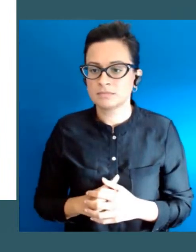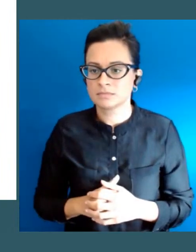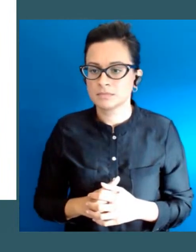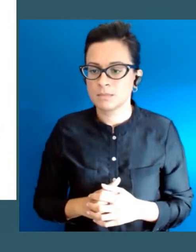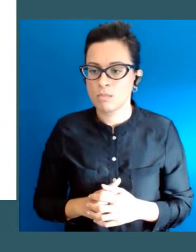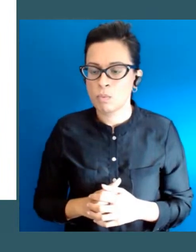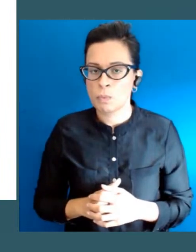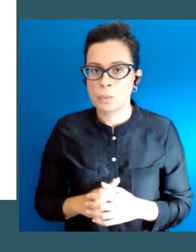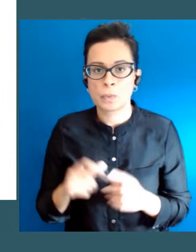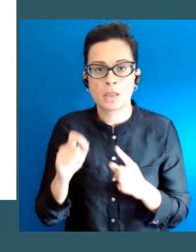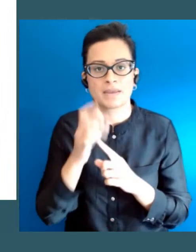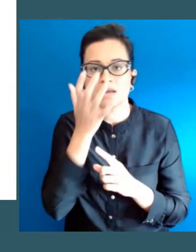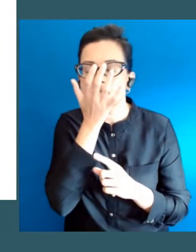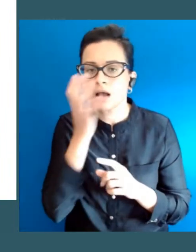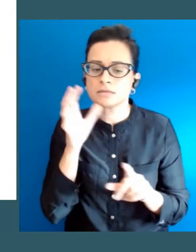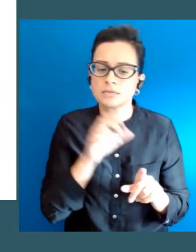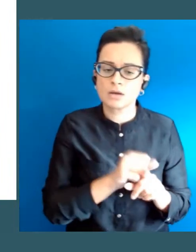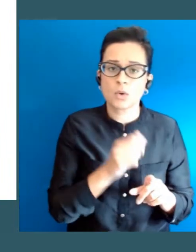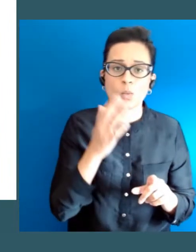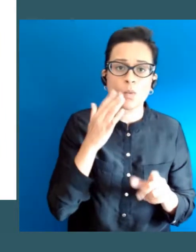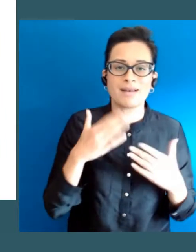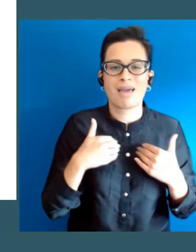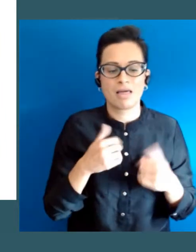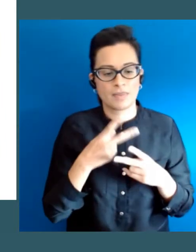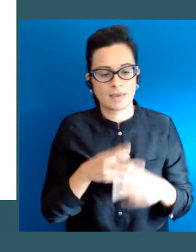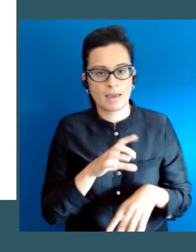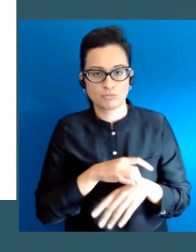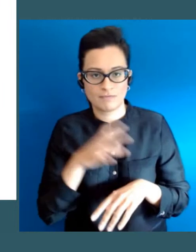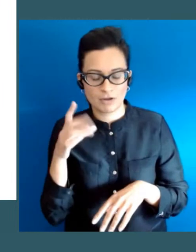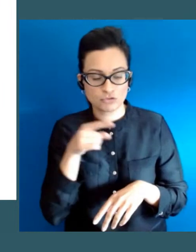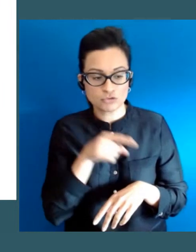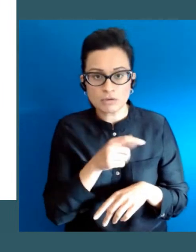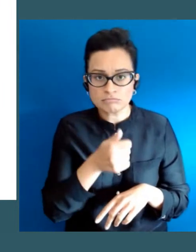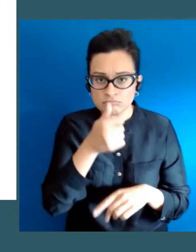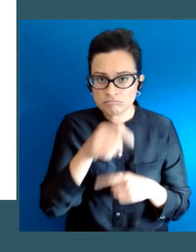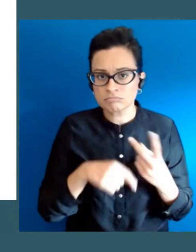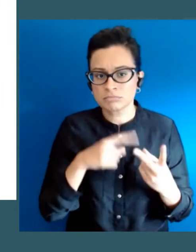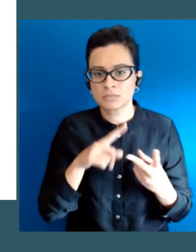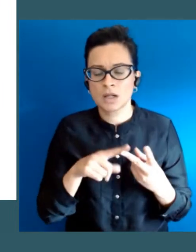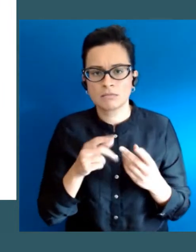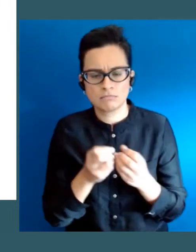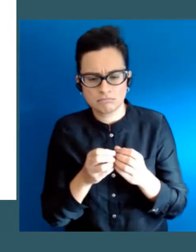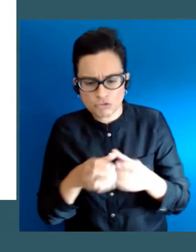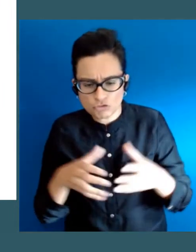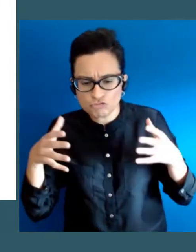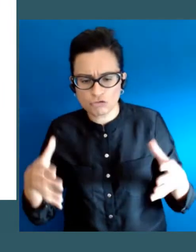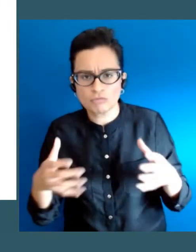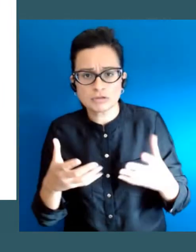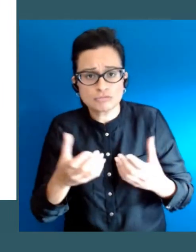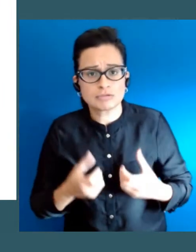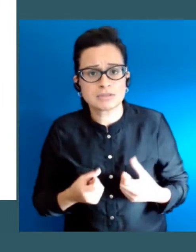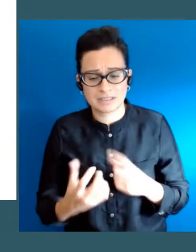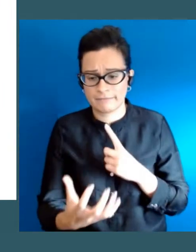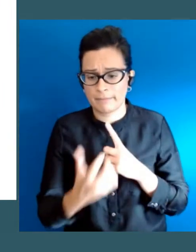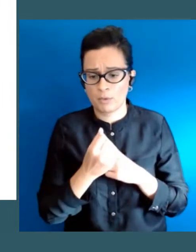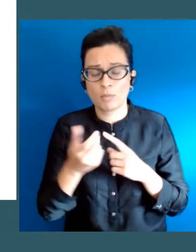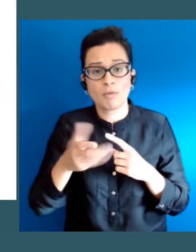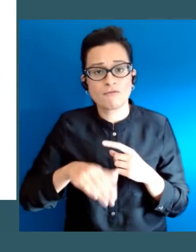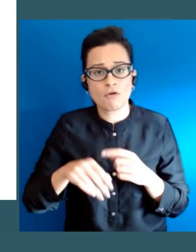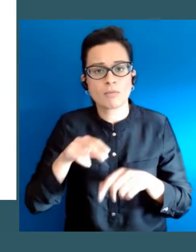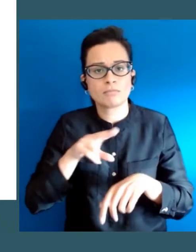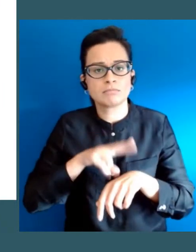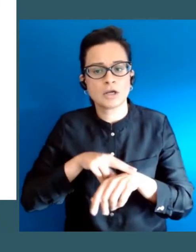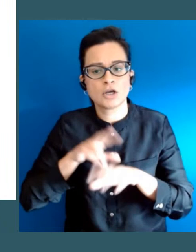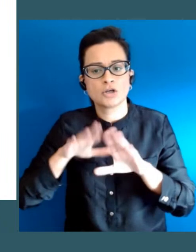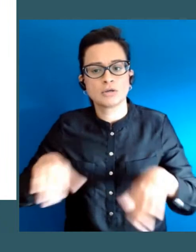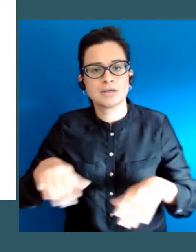was diagnosed by a healthcare professional, and the majority had received their diagnosis from a paediatric allergy specialist